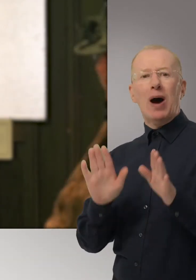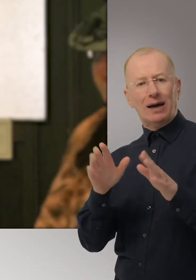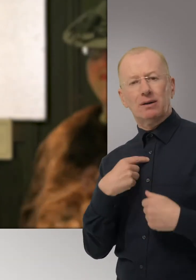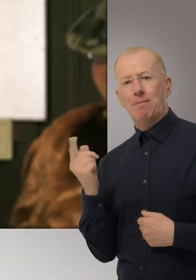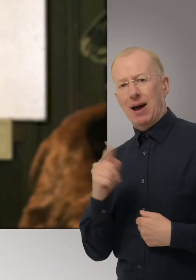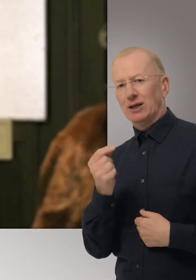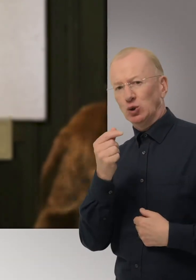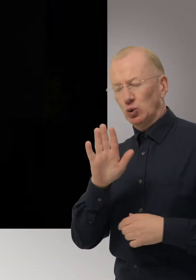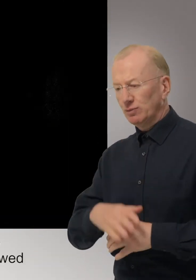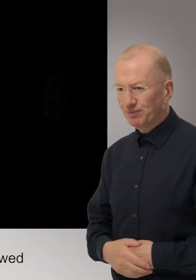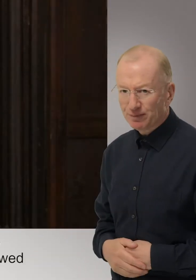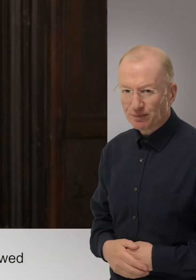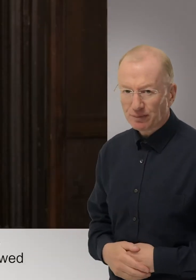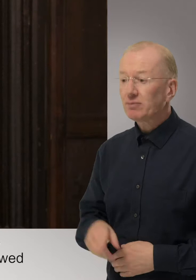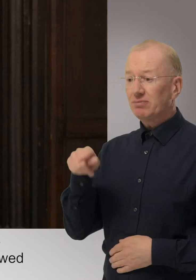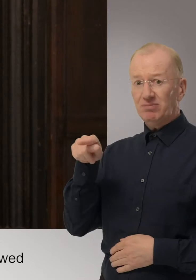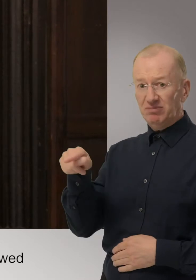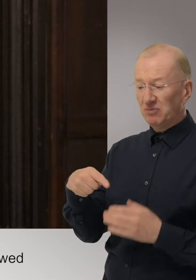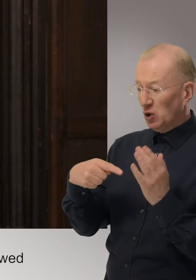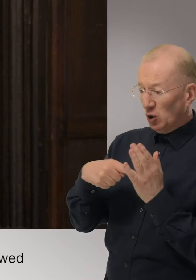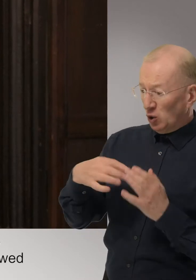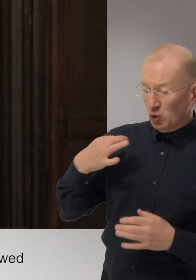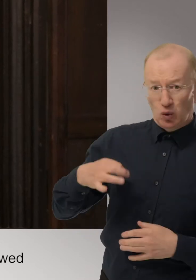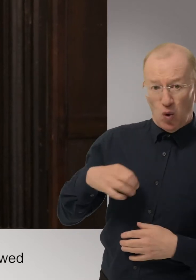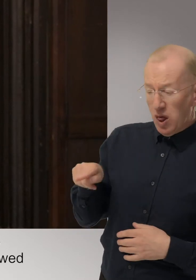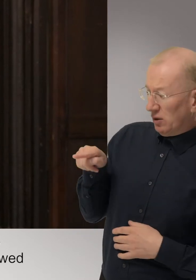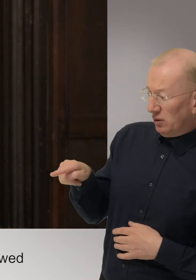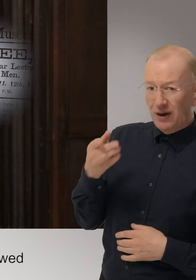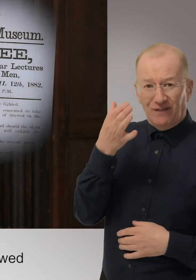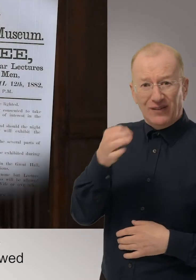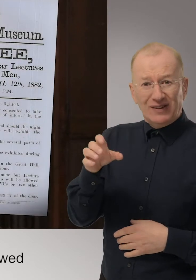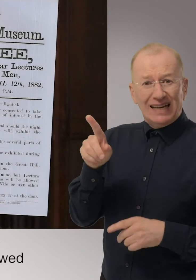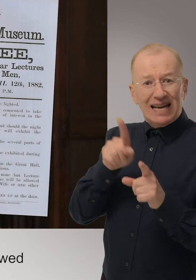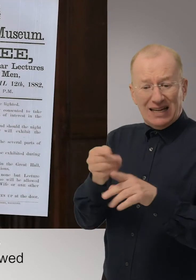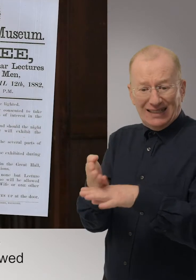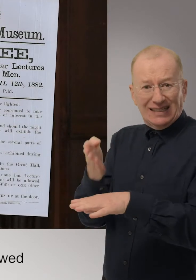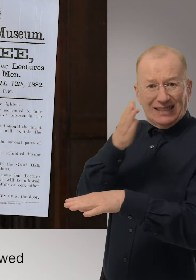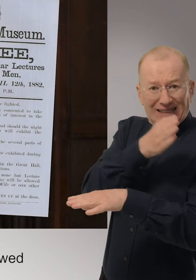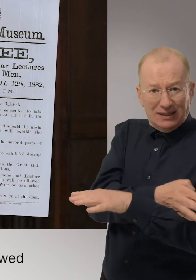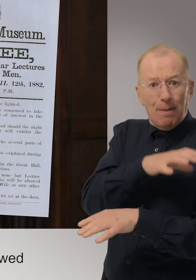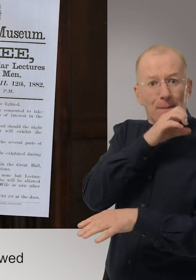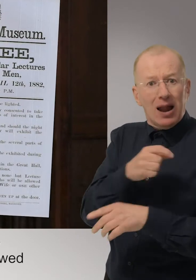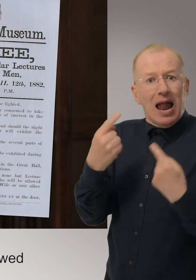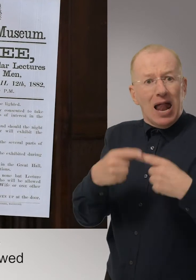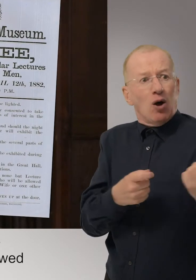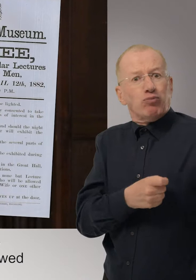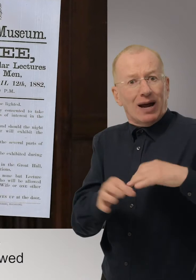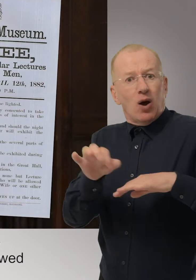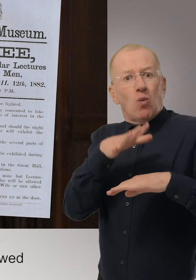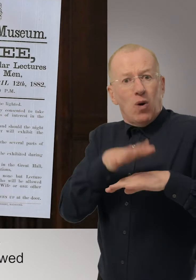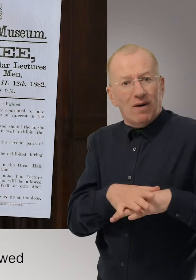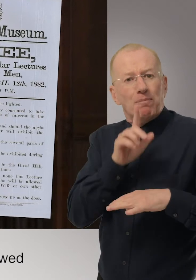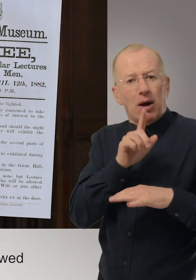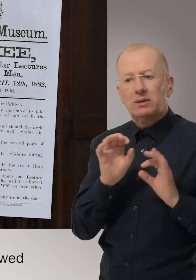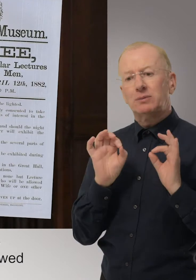Back in a mo. How things had changed. exactly 60 years before gentlemen were